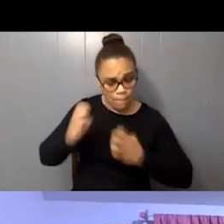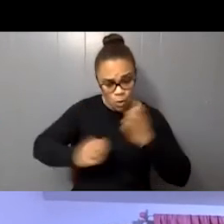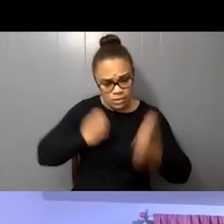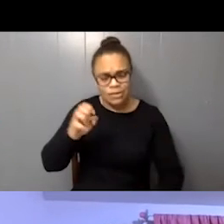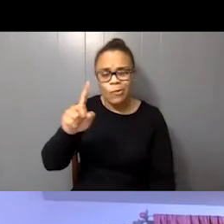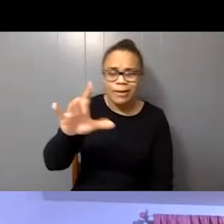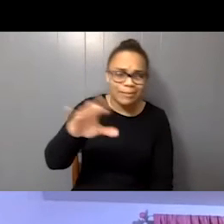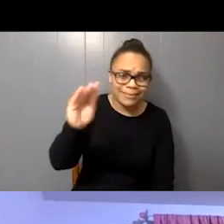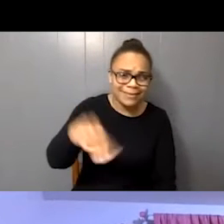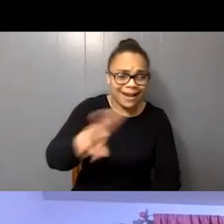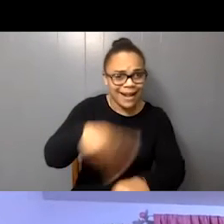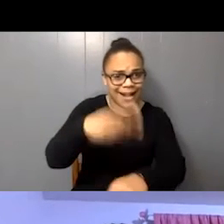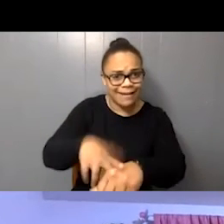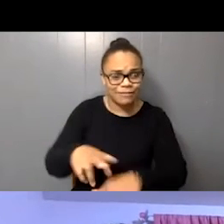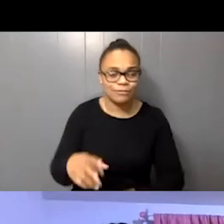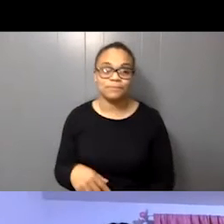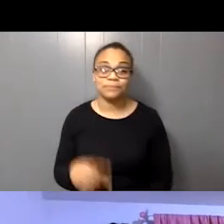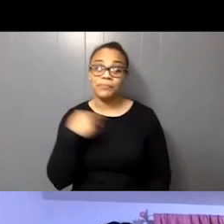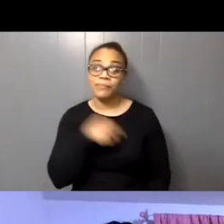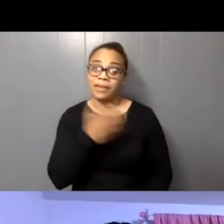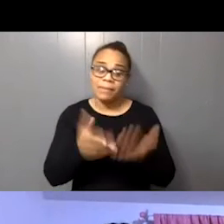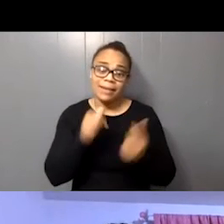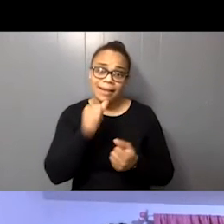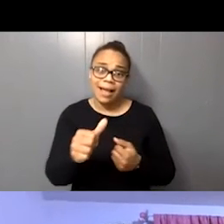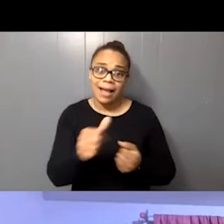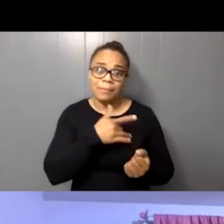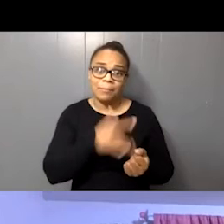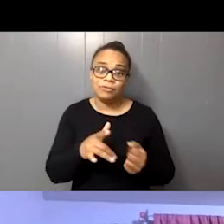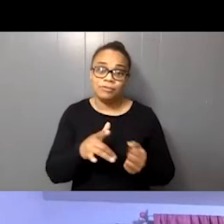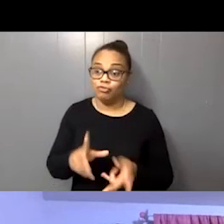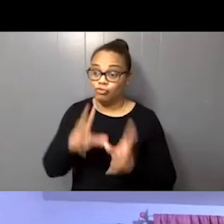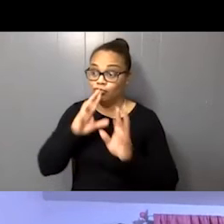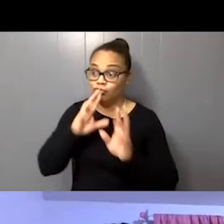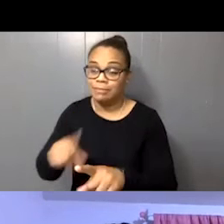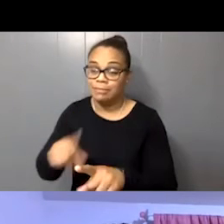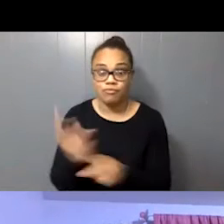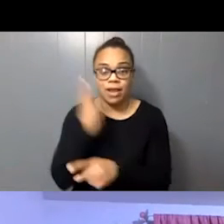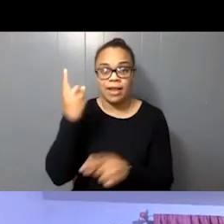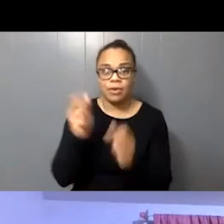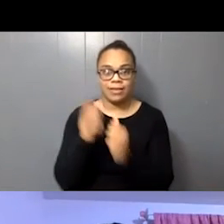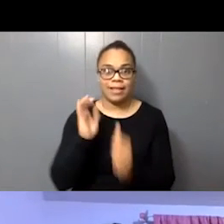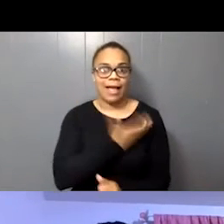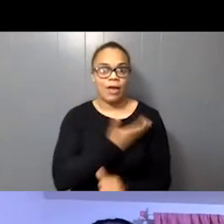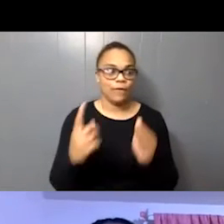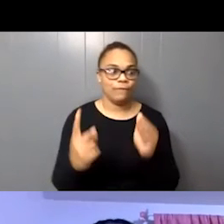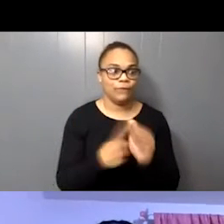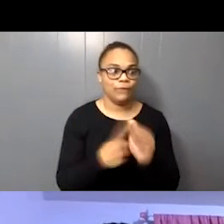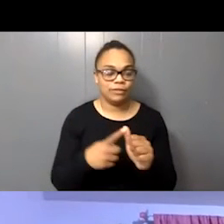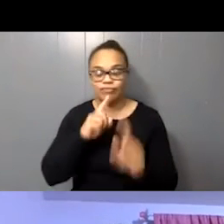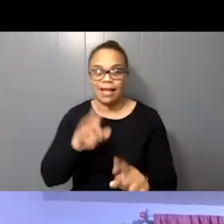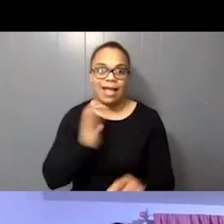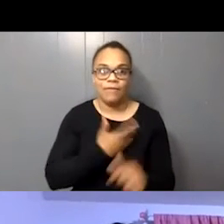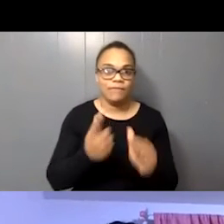We may not do the right thing on instinct, because a lot of people may be scared, and